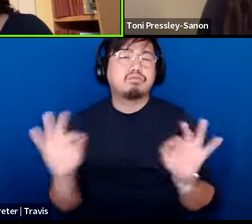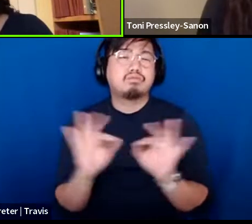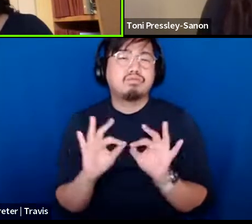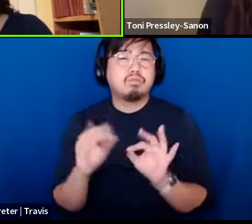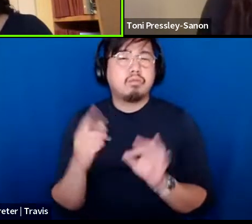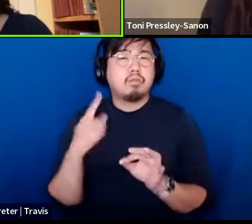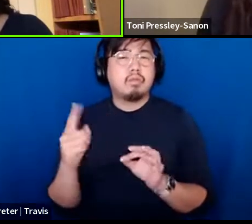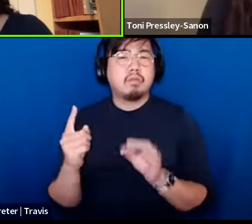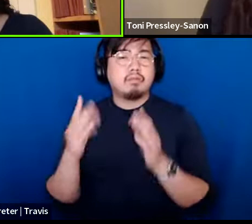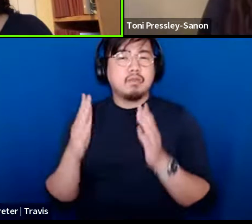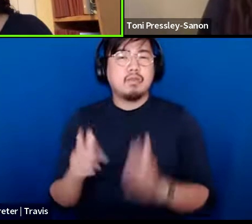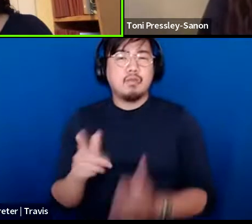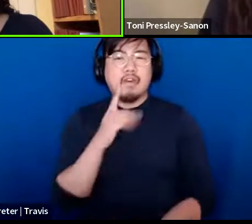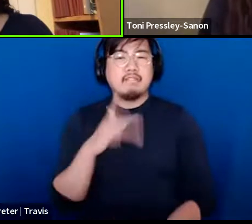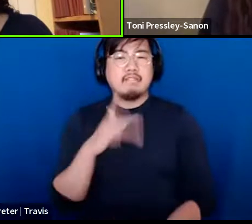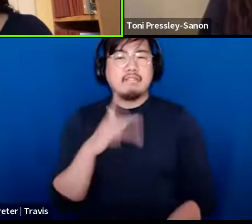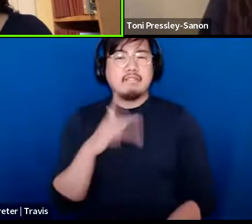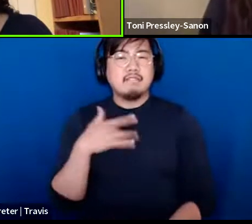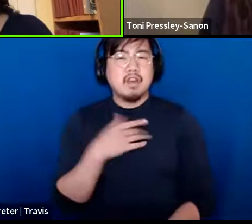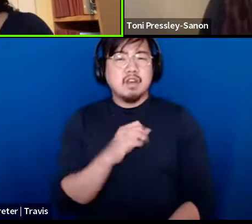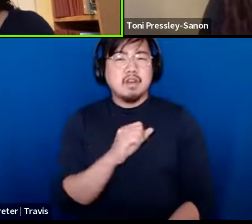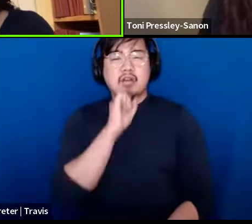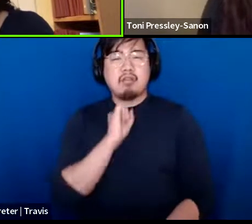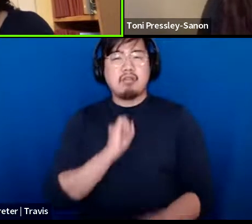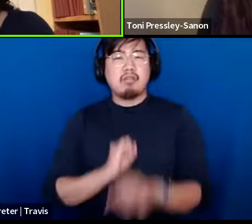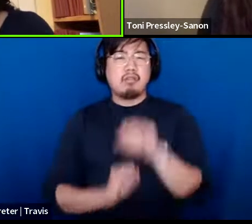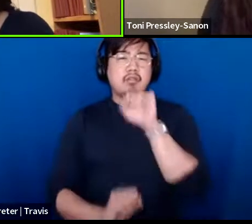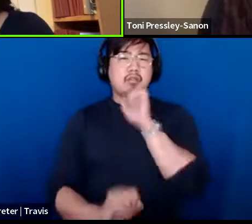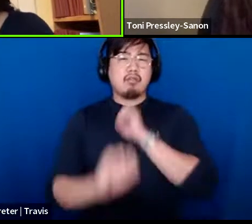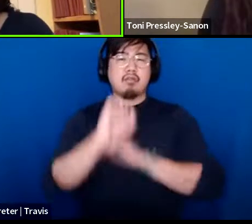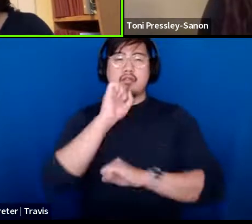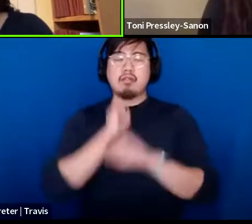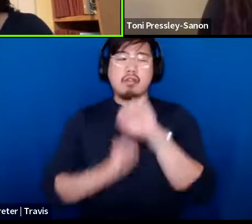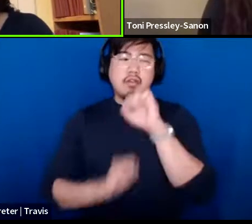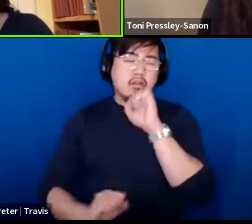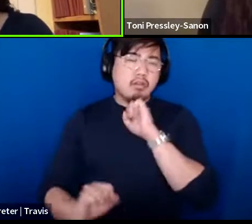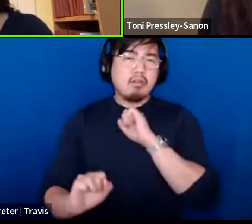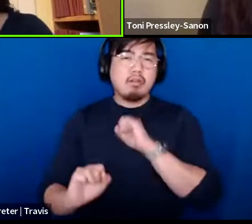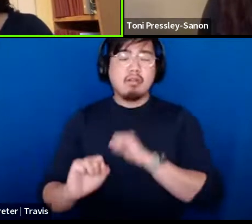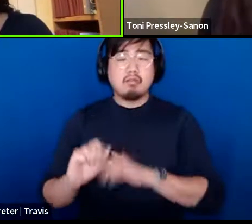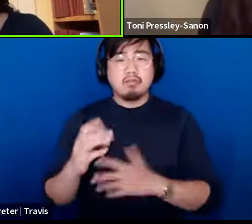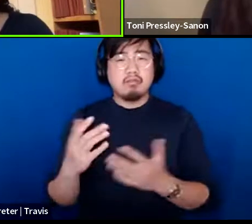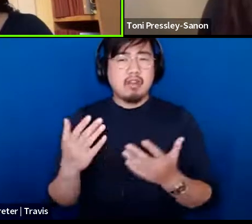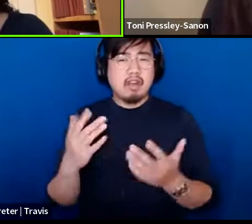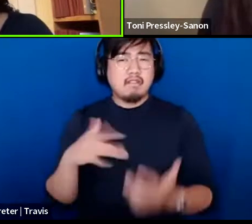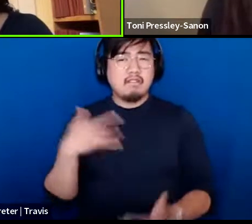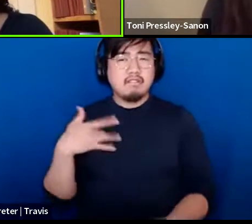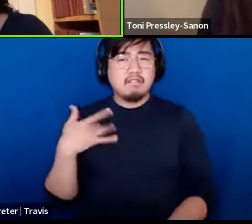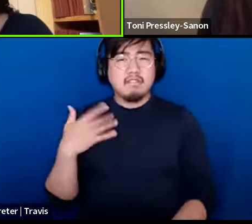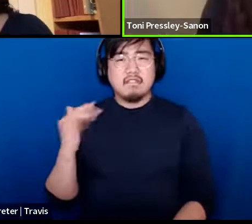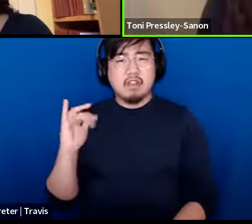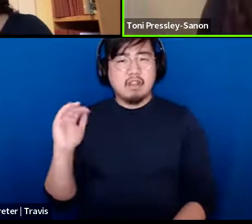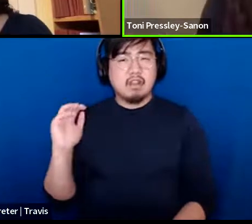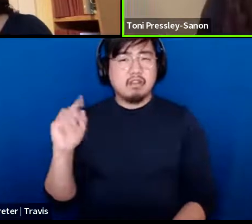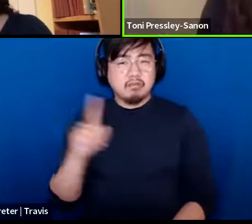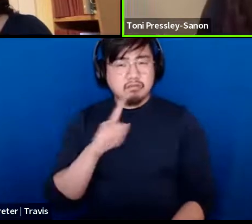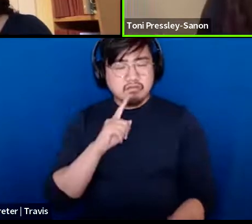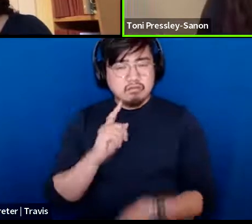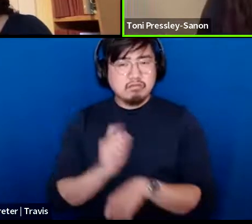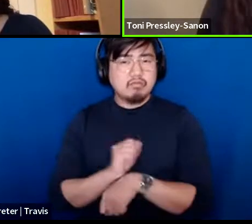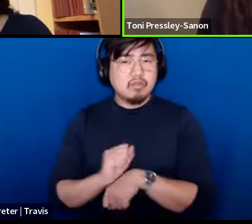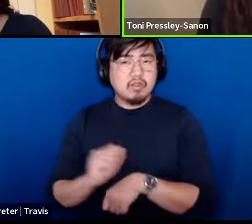I'll say battered, because it does feel like assault, and oftentimes is real assault. Mm-hmm. Yeah,